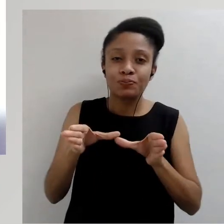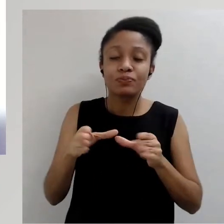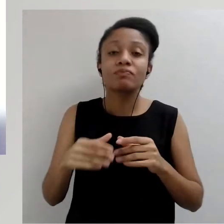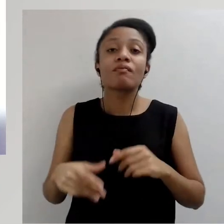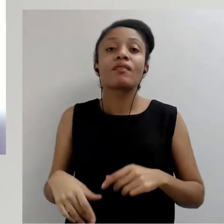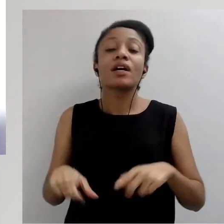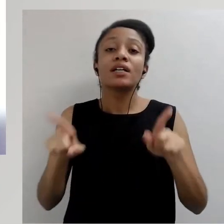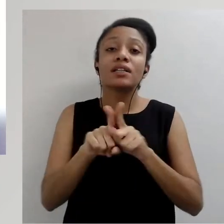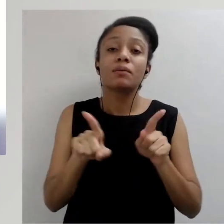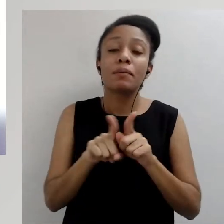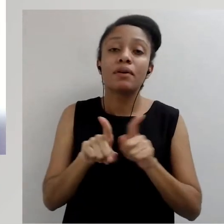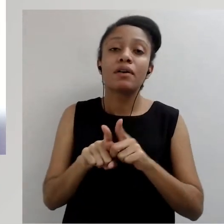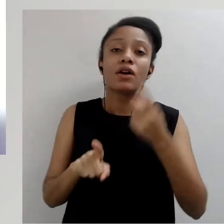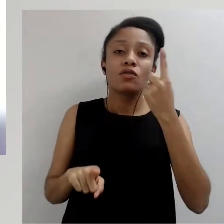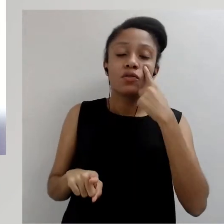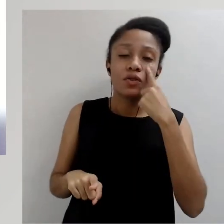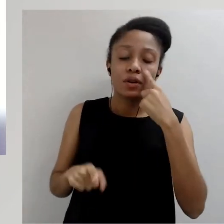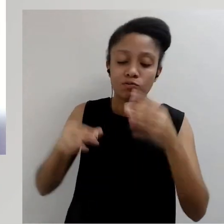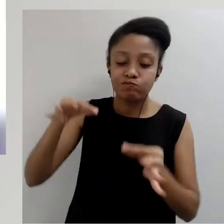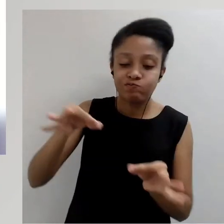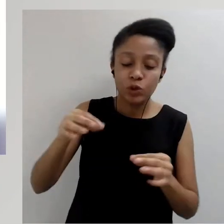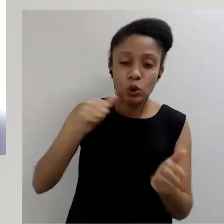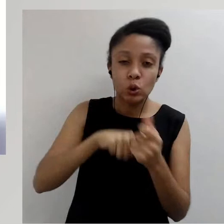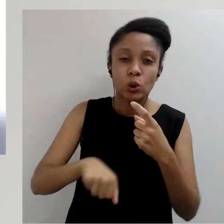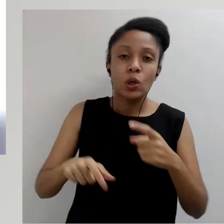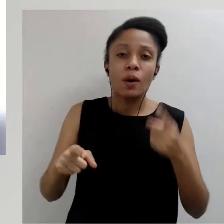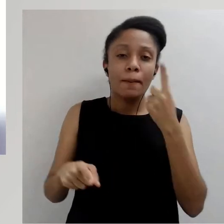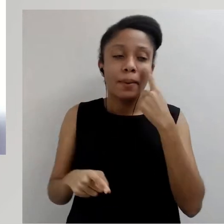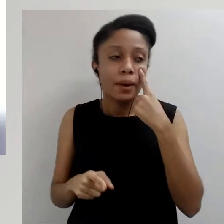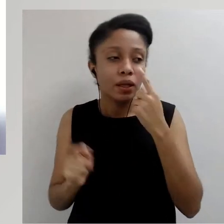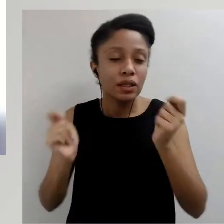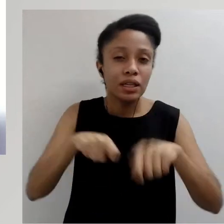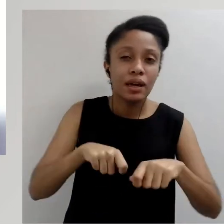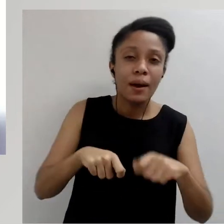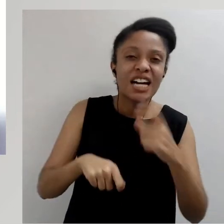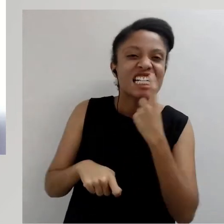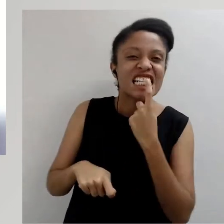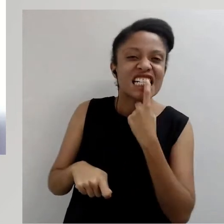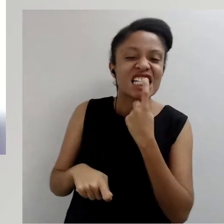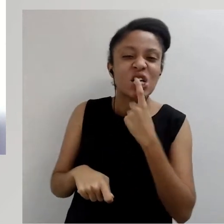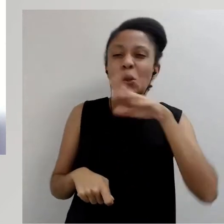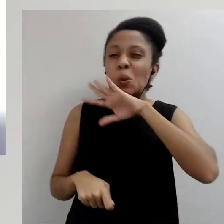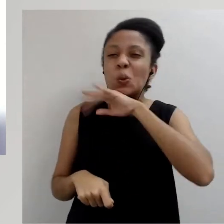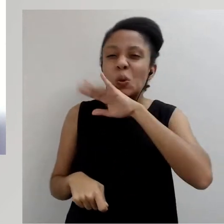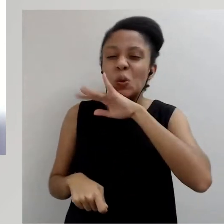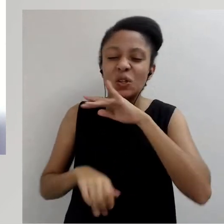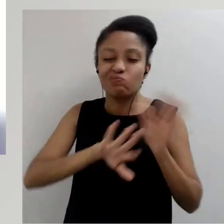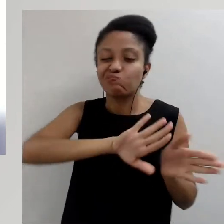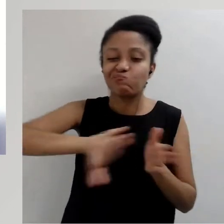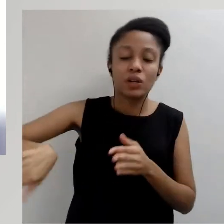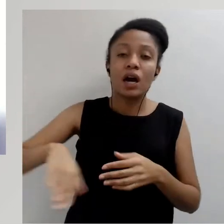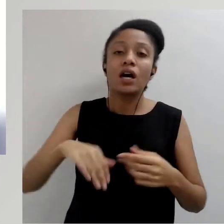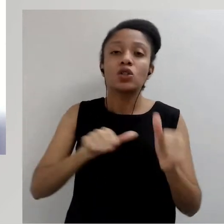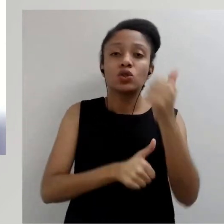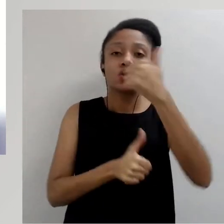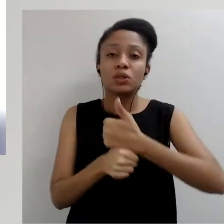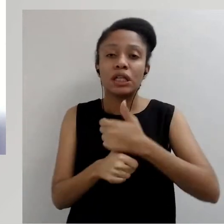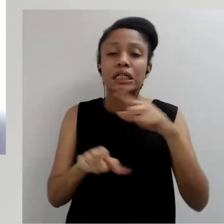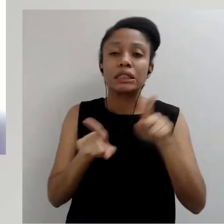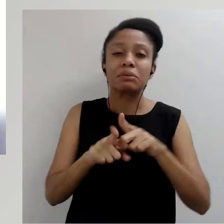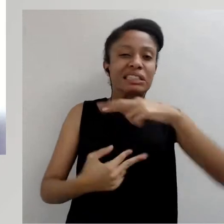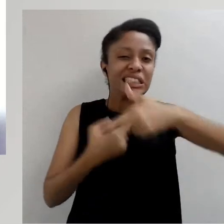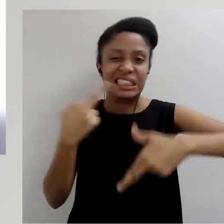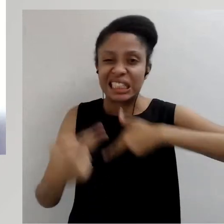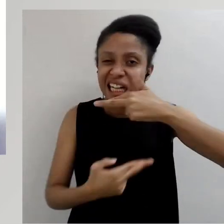important, and we told everyone about all the problems we had